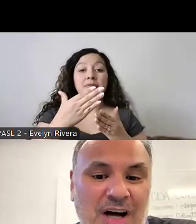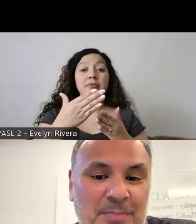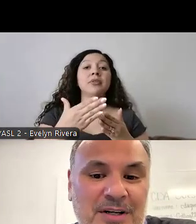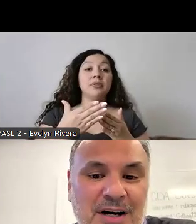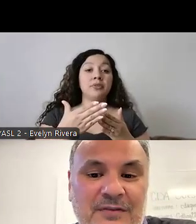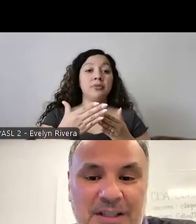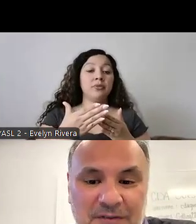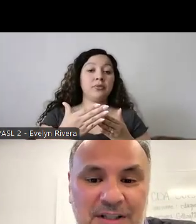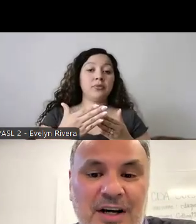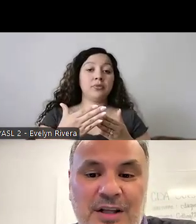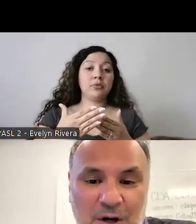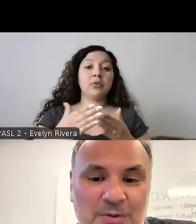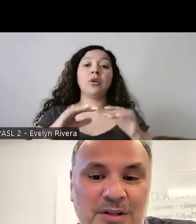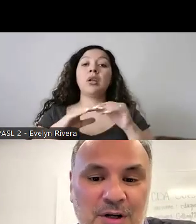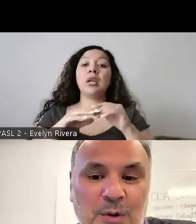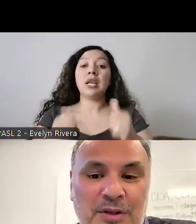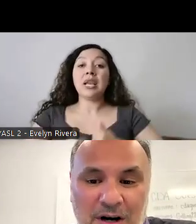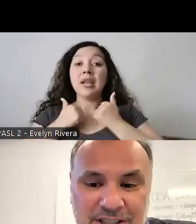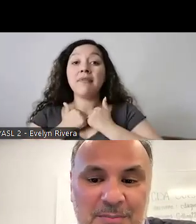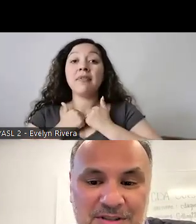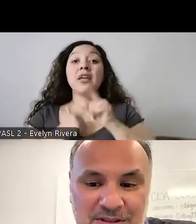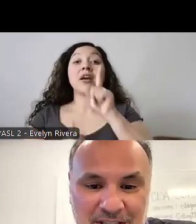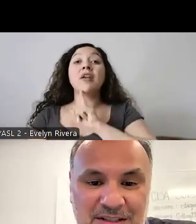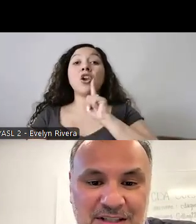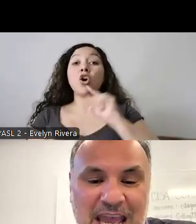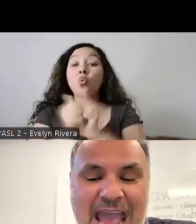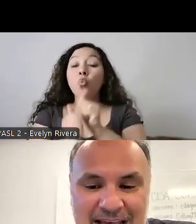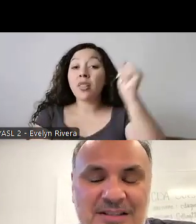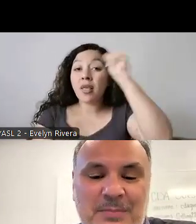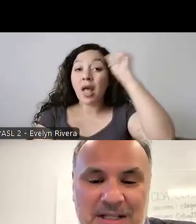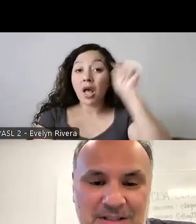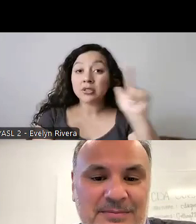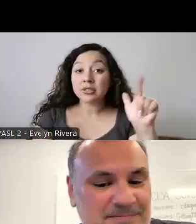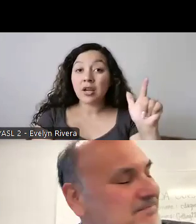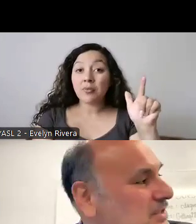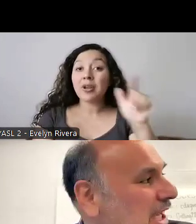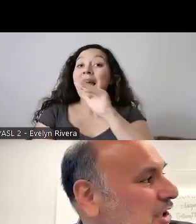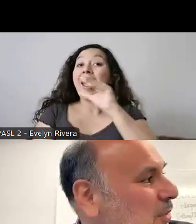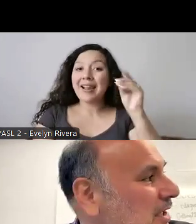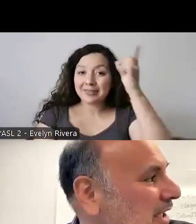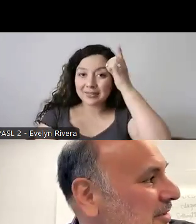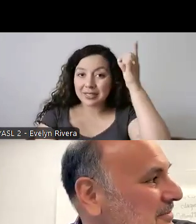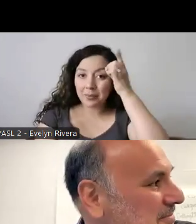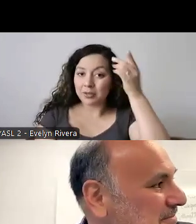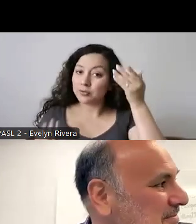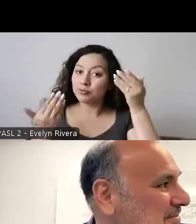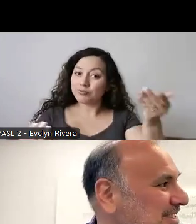the topic of living alone with Alzheimer's disease and dementia. Take it away, Elena.